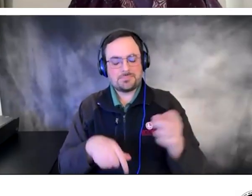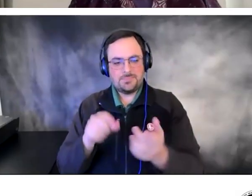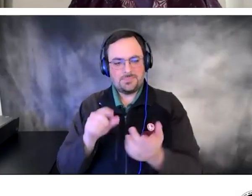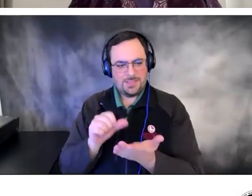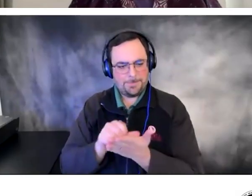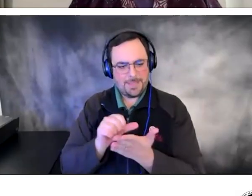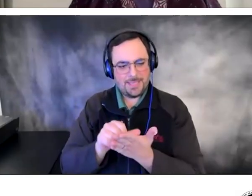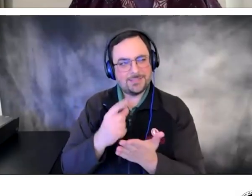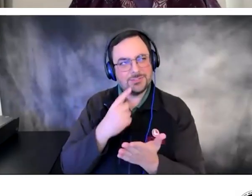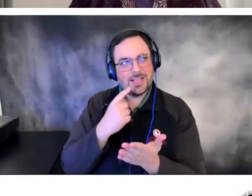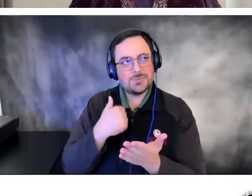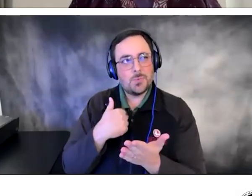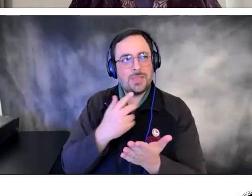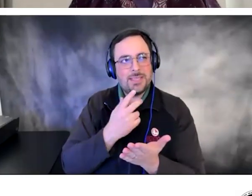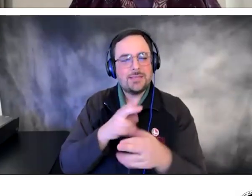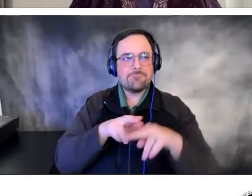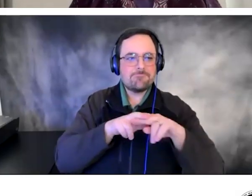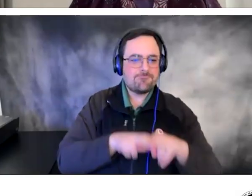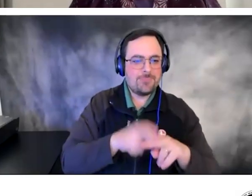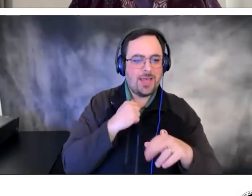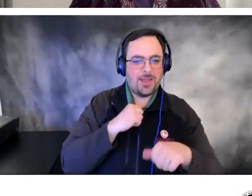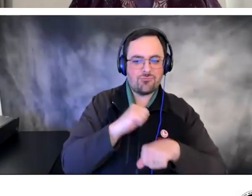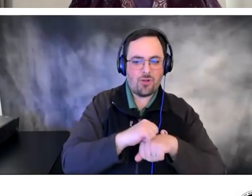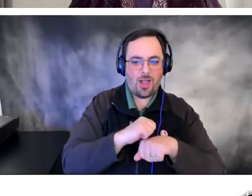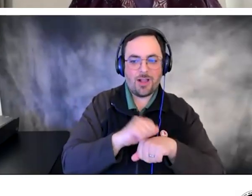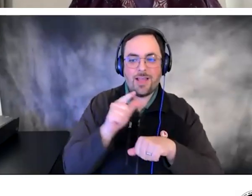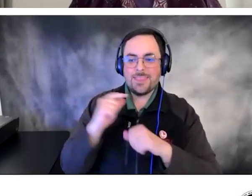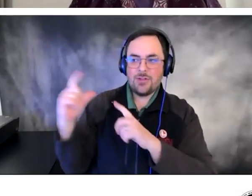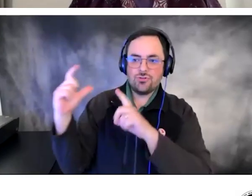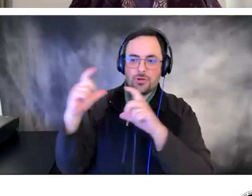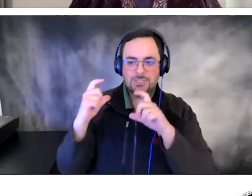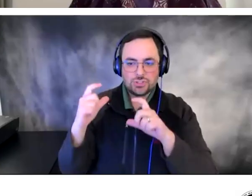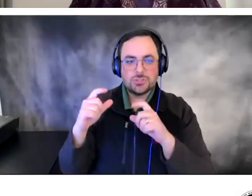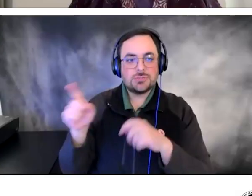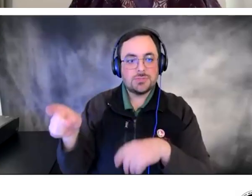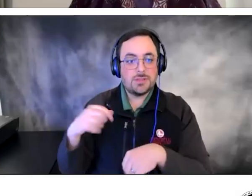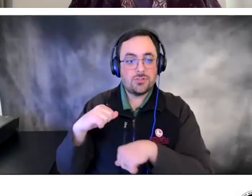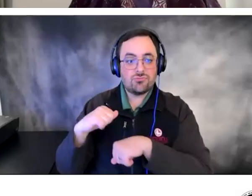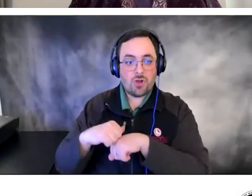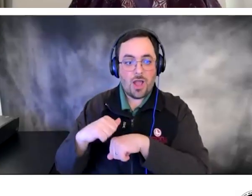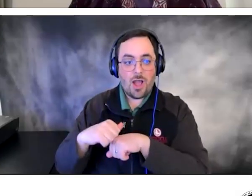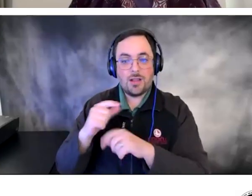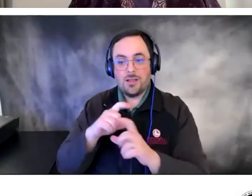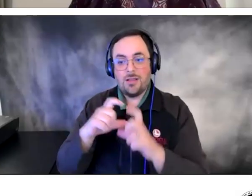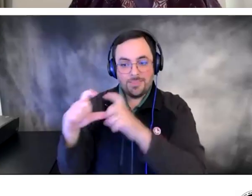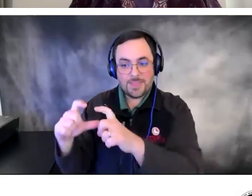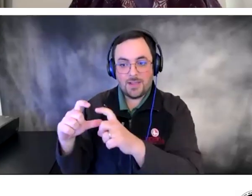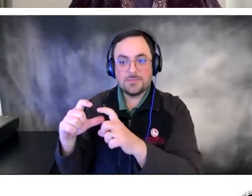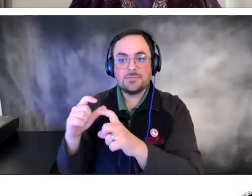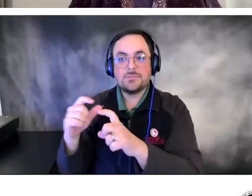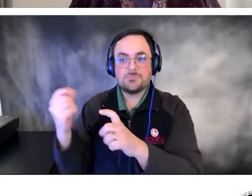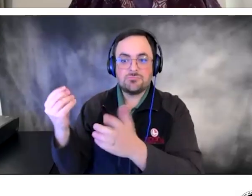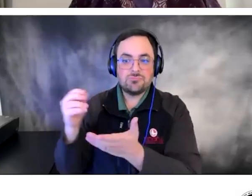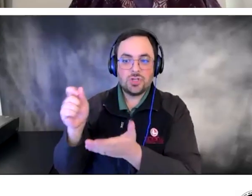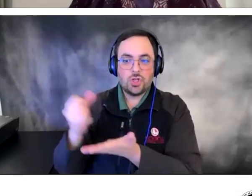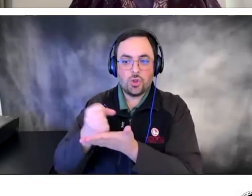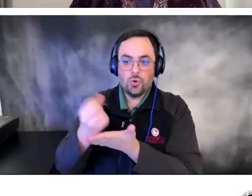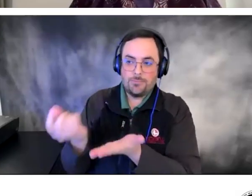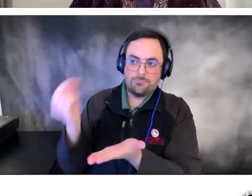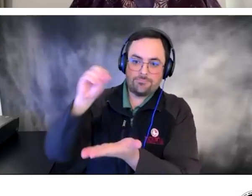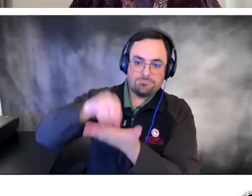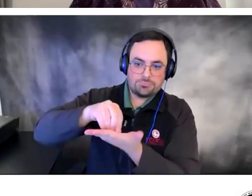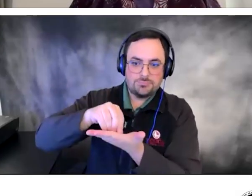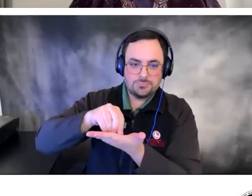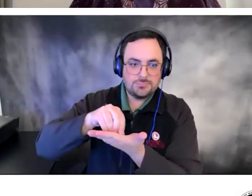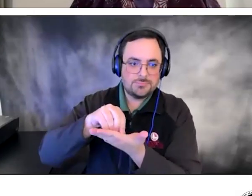page says, we sat on a rock and took pictures. Next to the word rock, an actual rock is glued on the page, and the